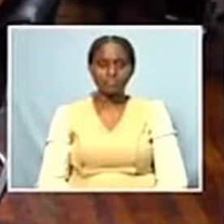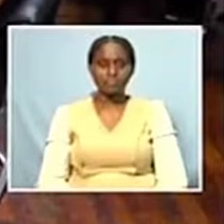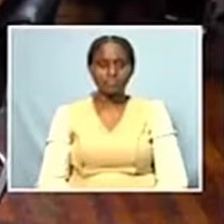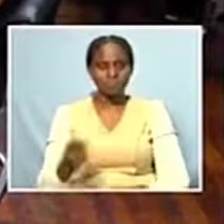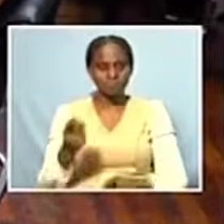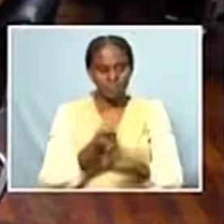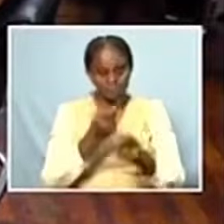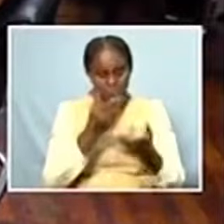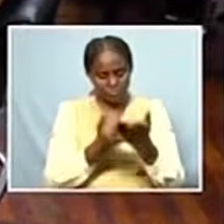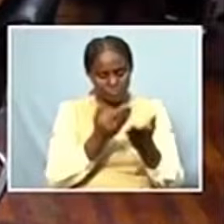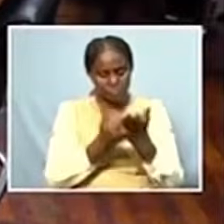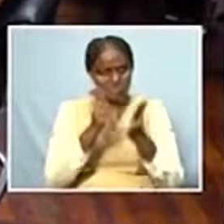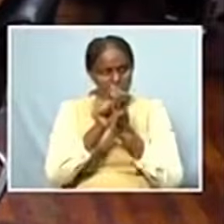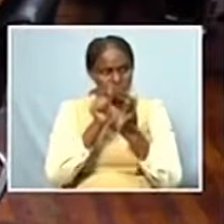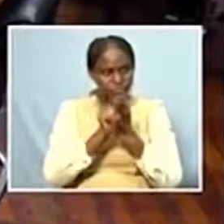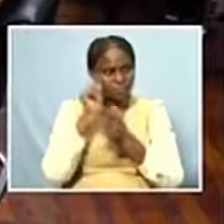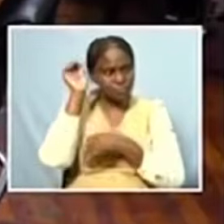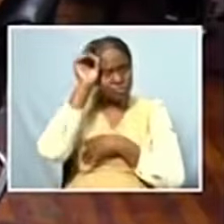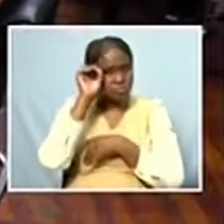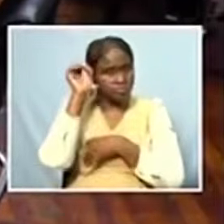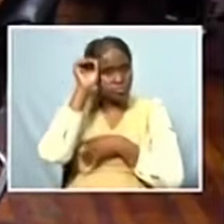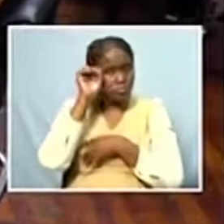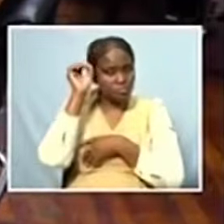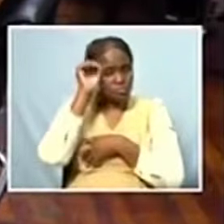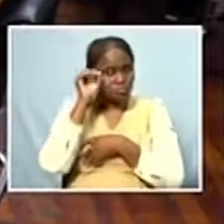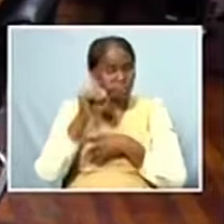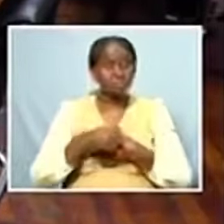From this legal opinion?